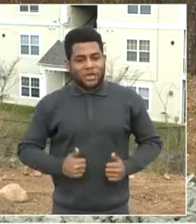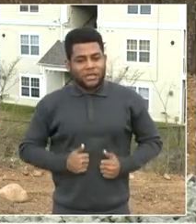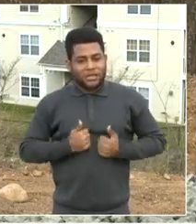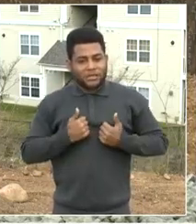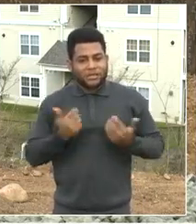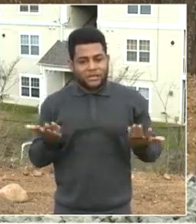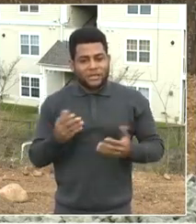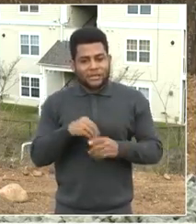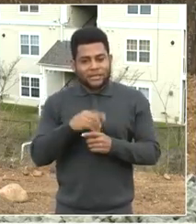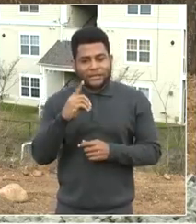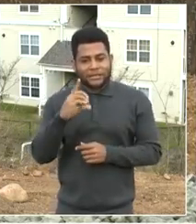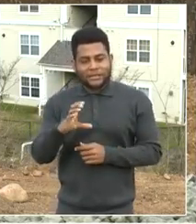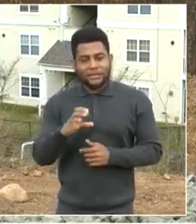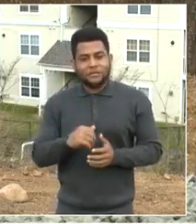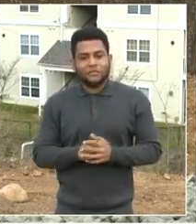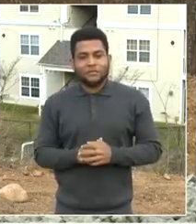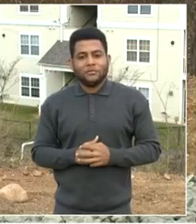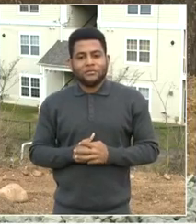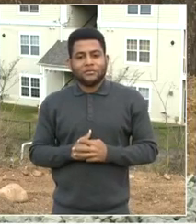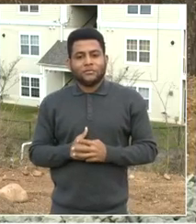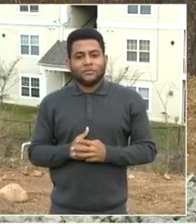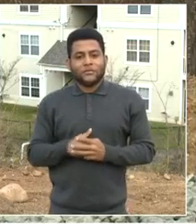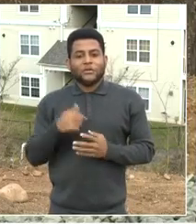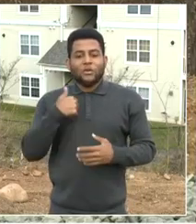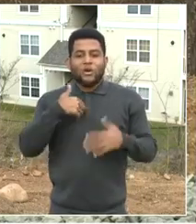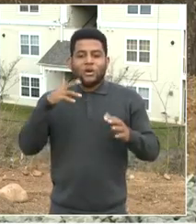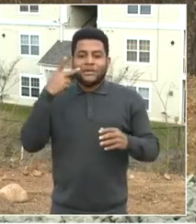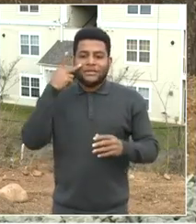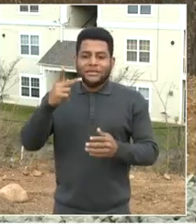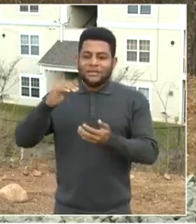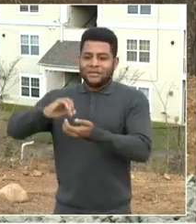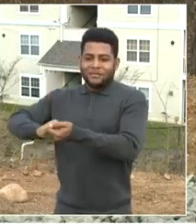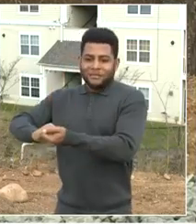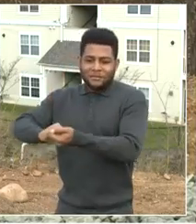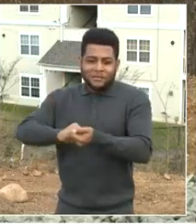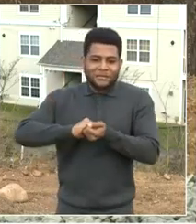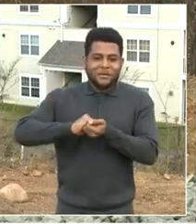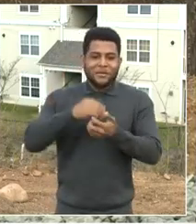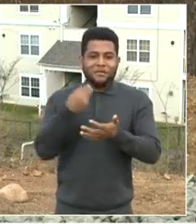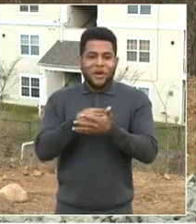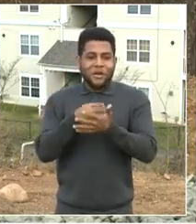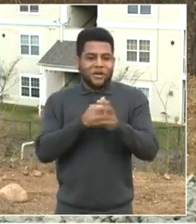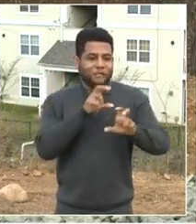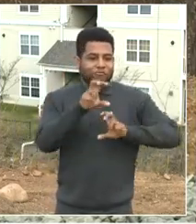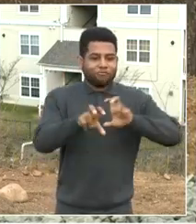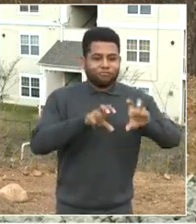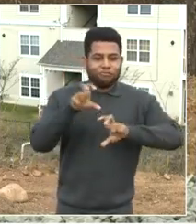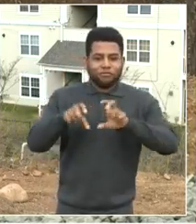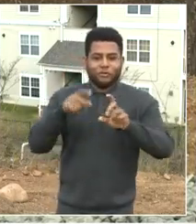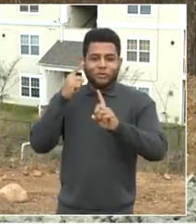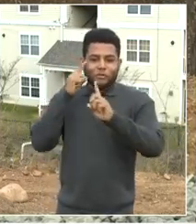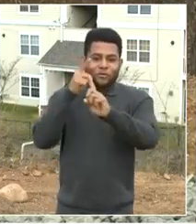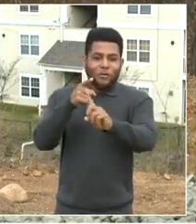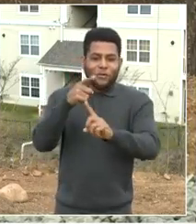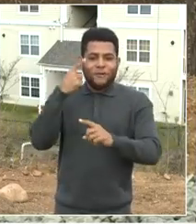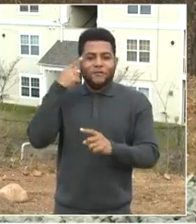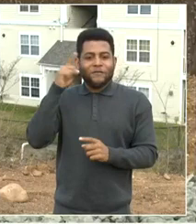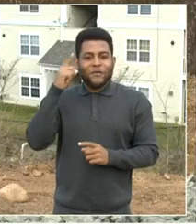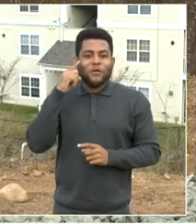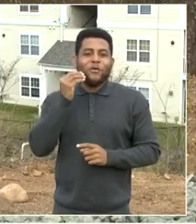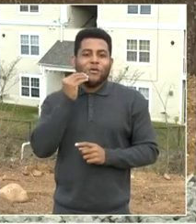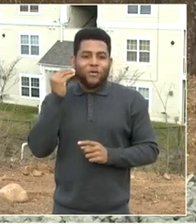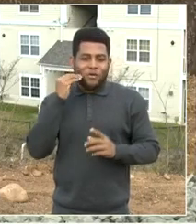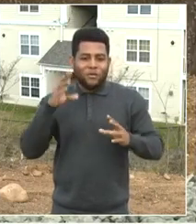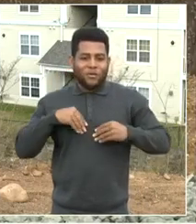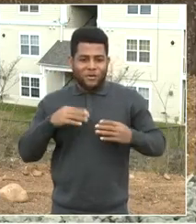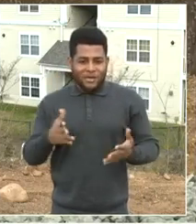So you see where the mayor puts her resources in this serious quest for homeownership here in the District of Columbia. So with that, as we look to end